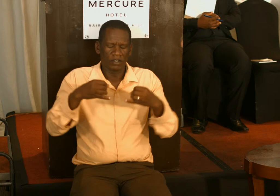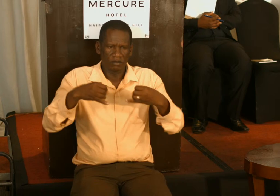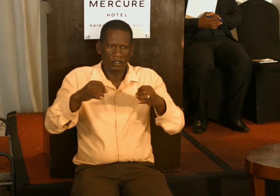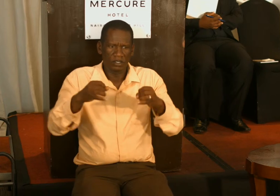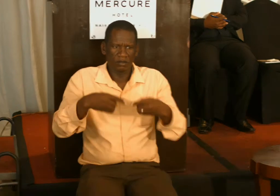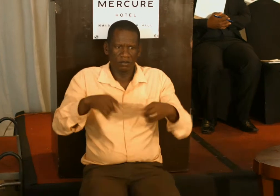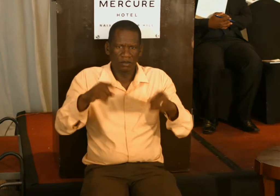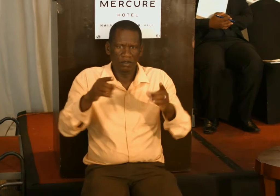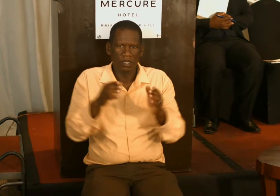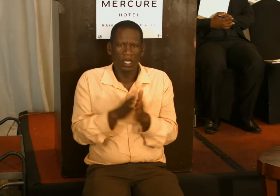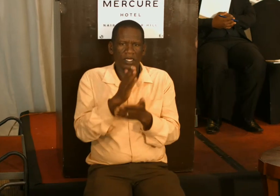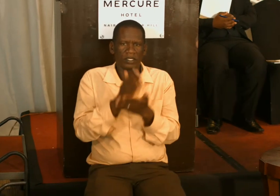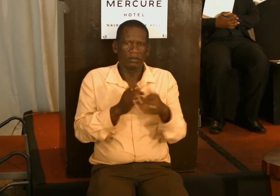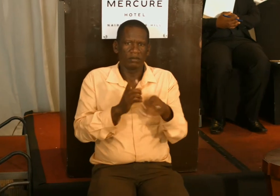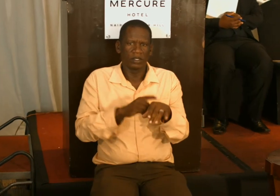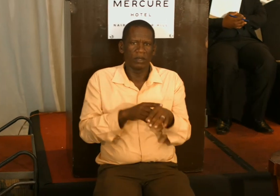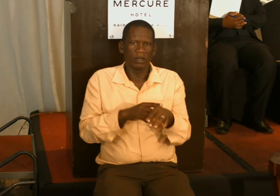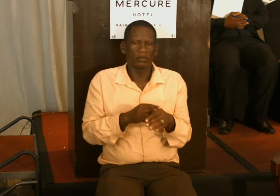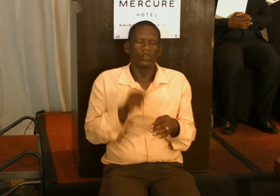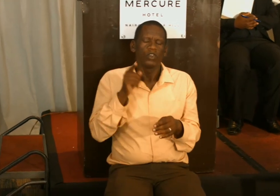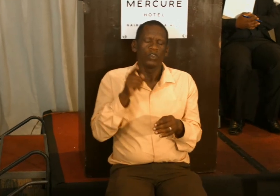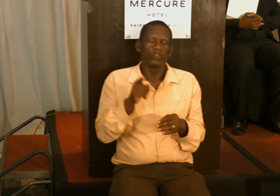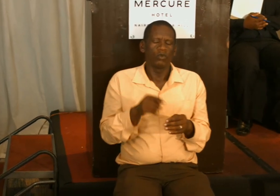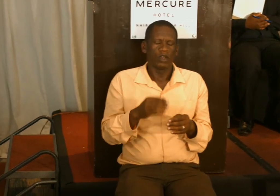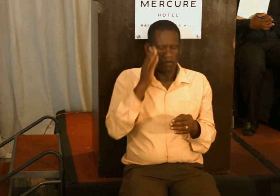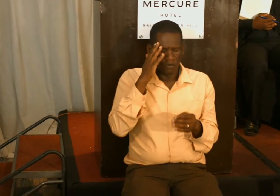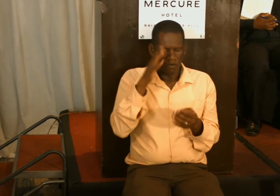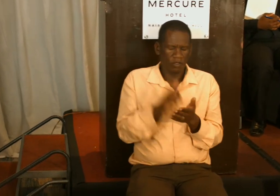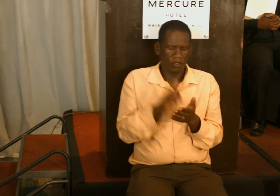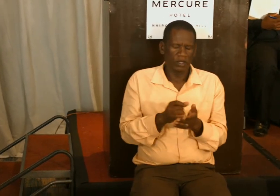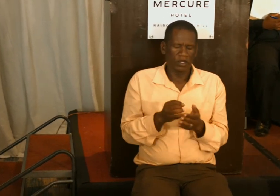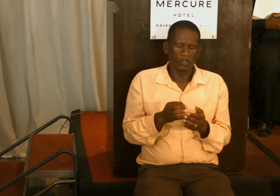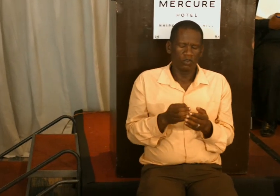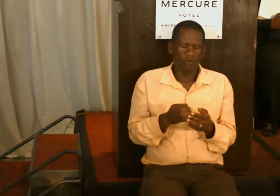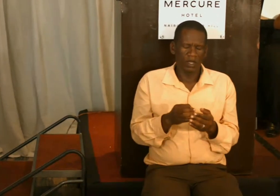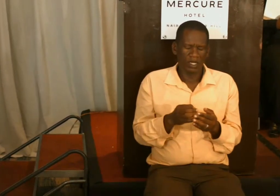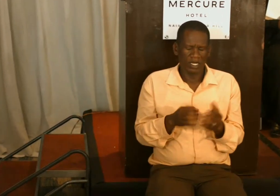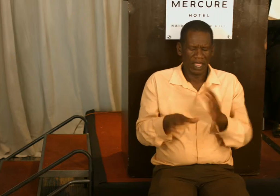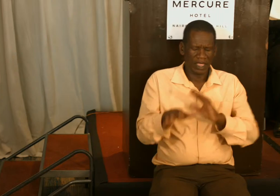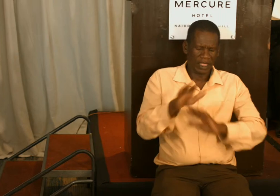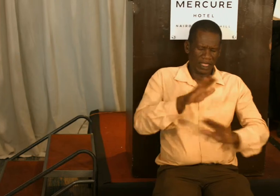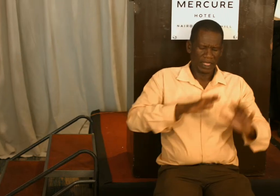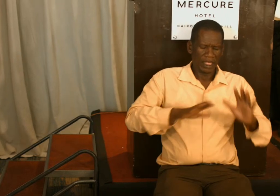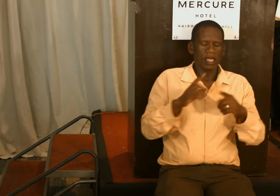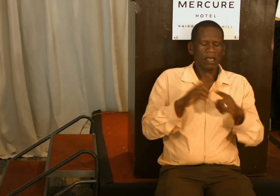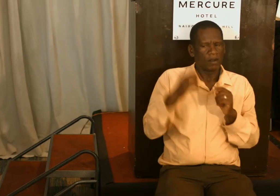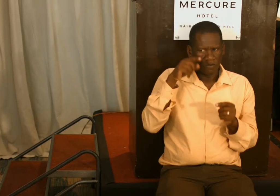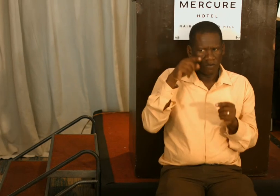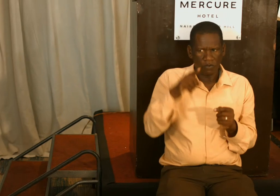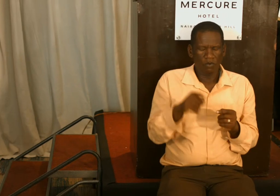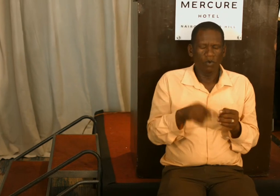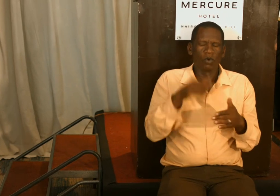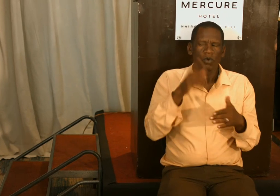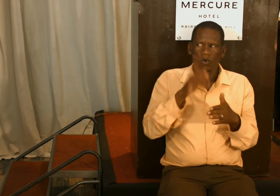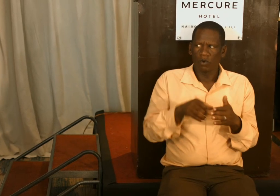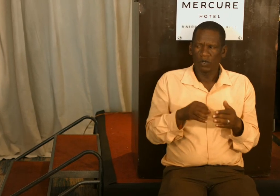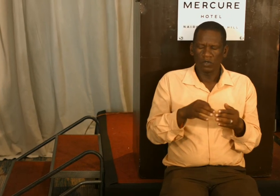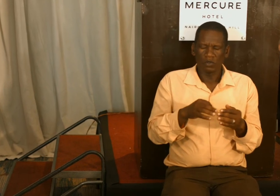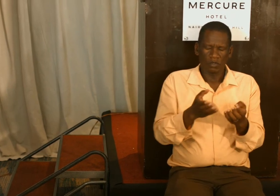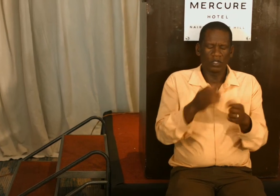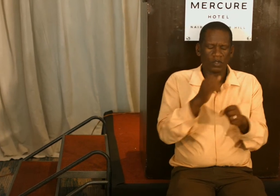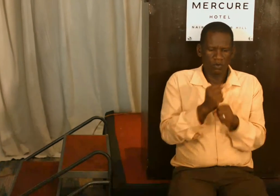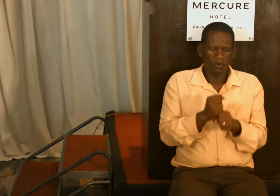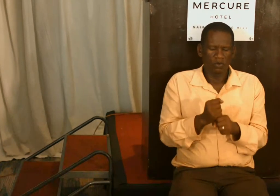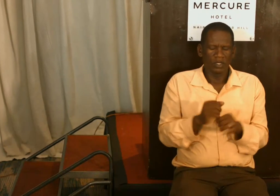there are times you realize that you're back pedaling but for you whatever it takes